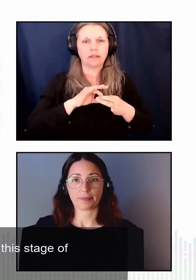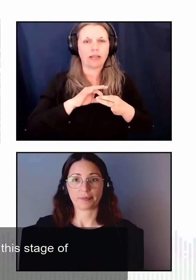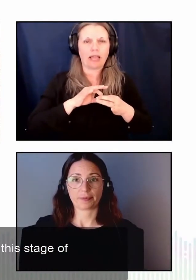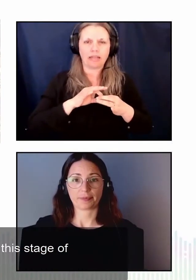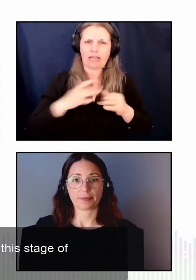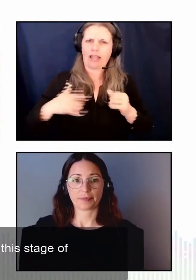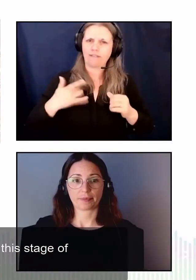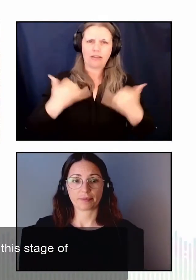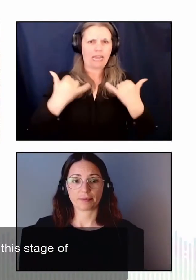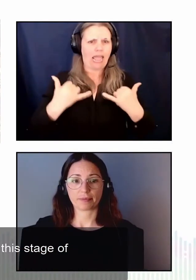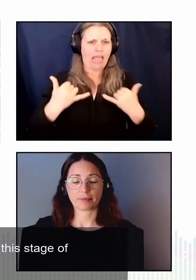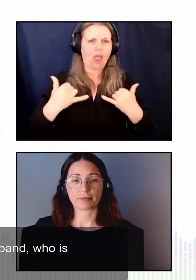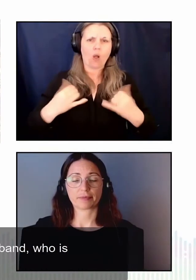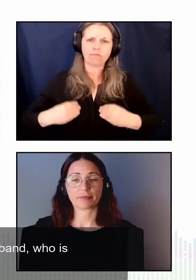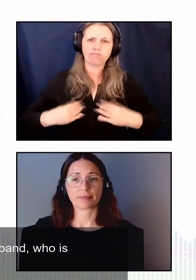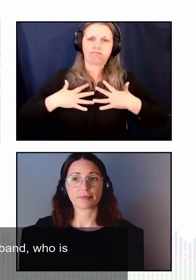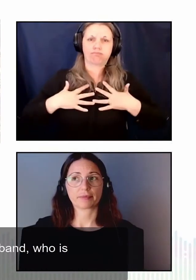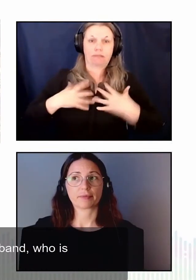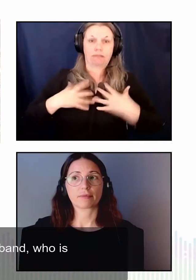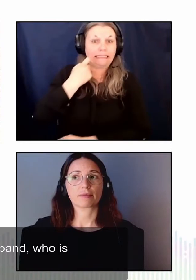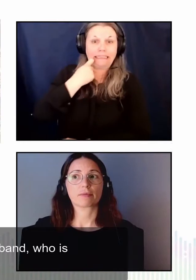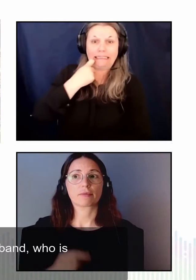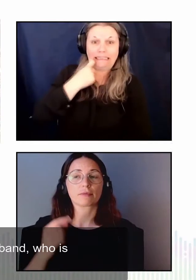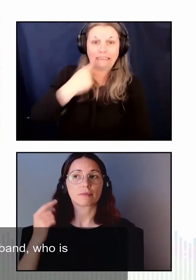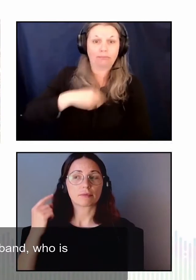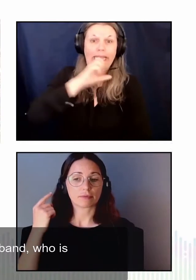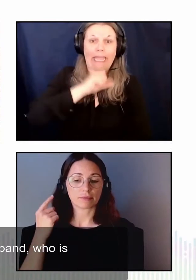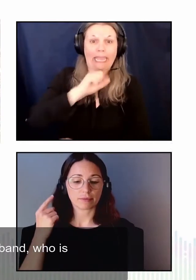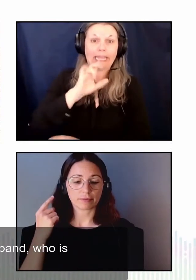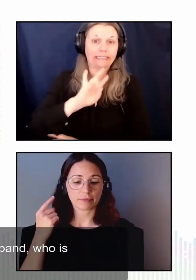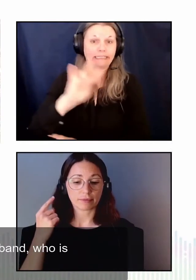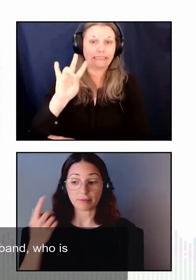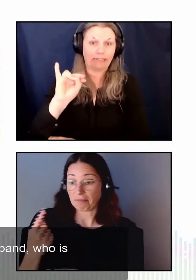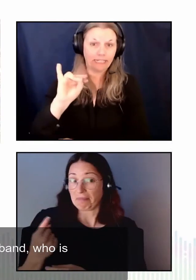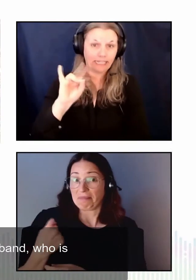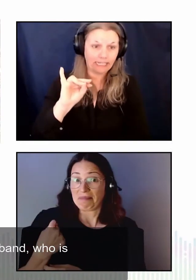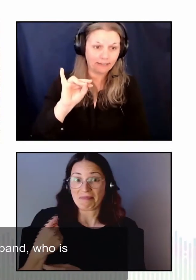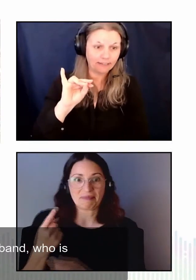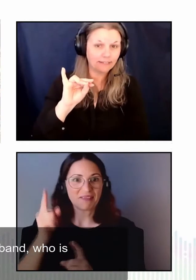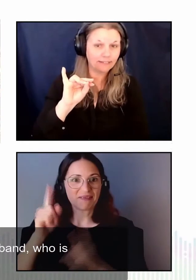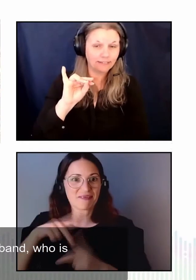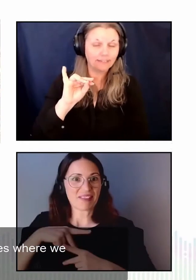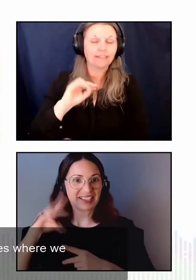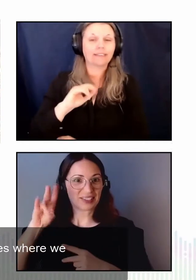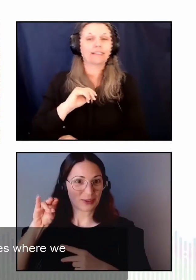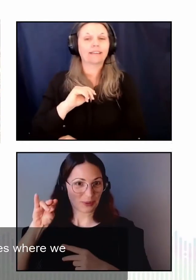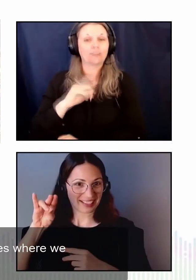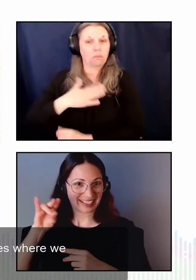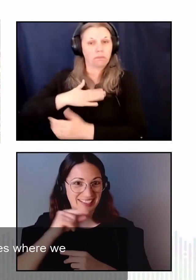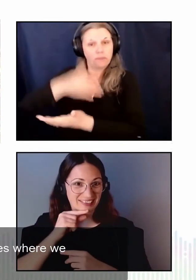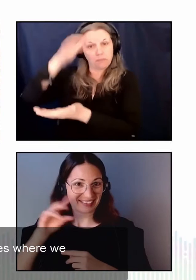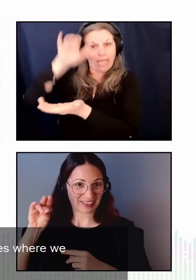this stage of my life. I just turned 70, which I share with my husband, and also who is also